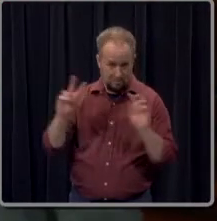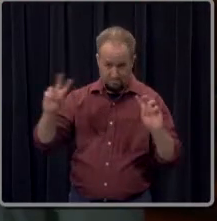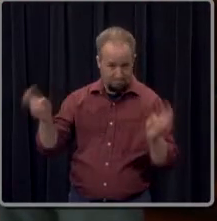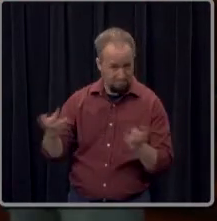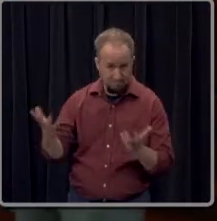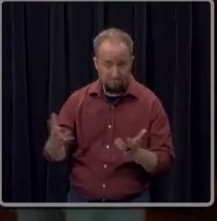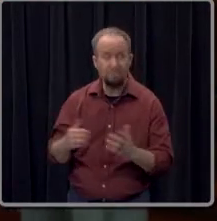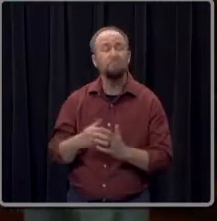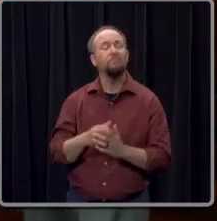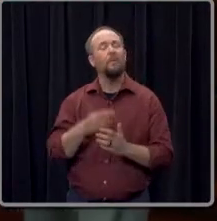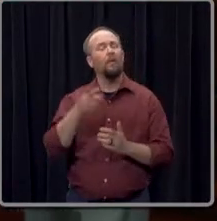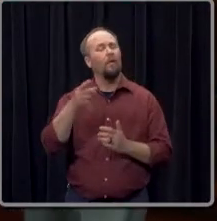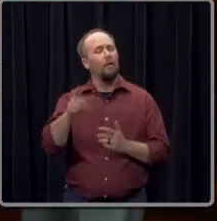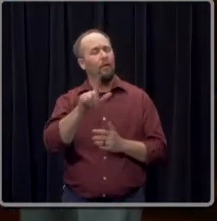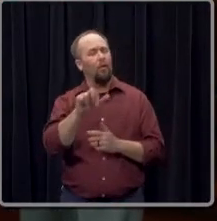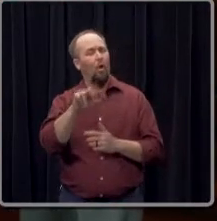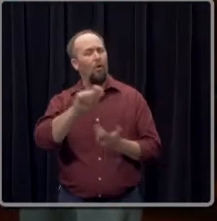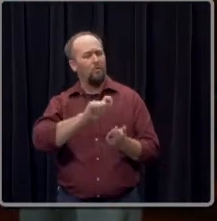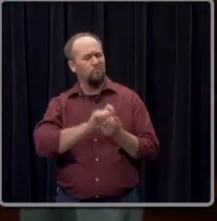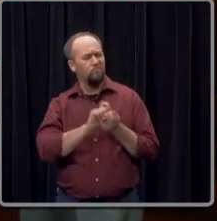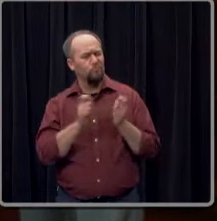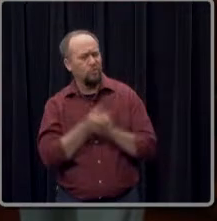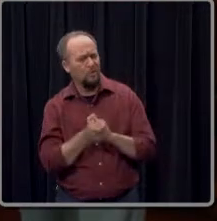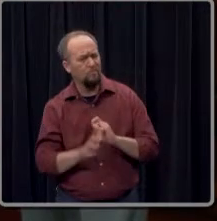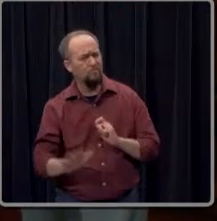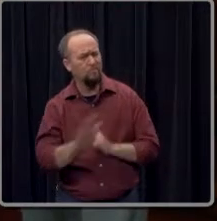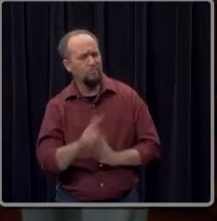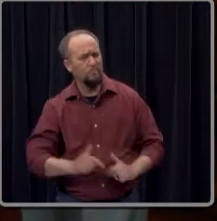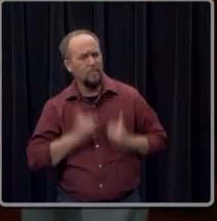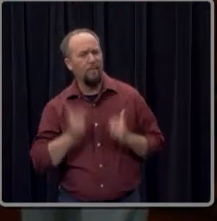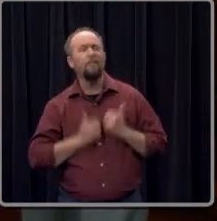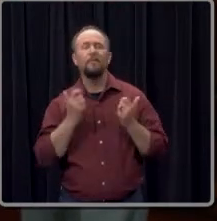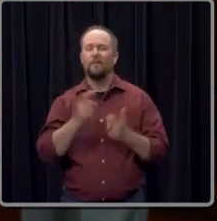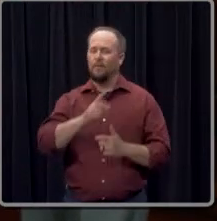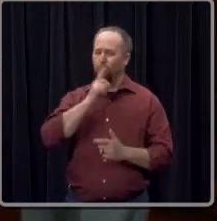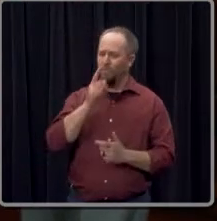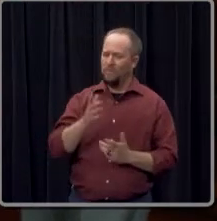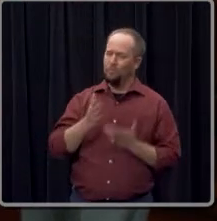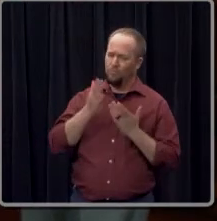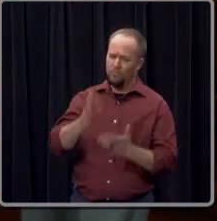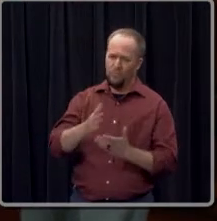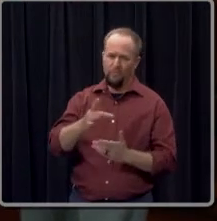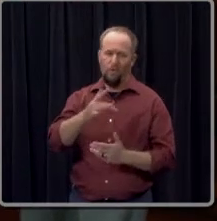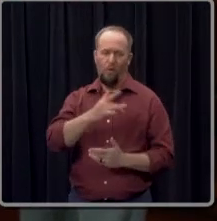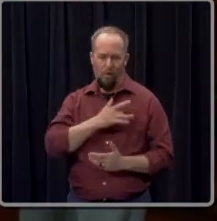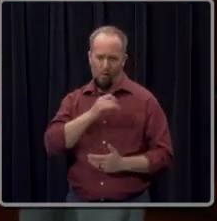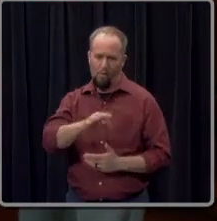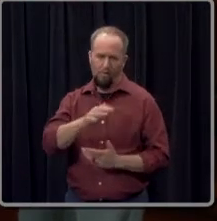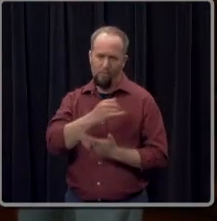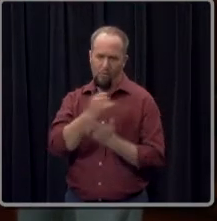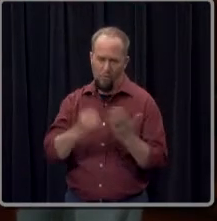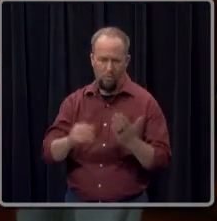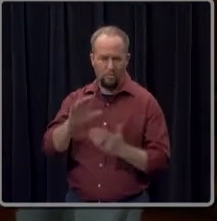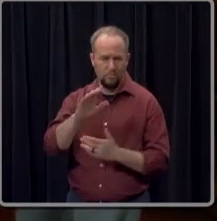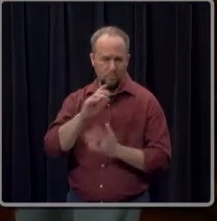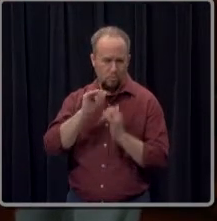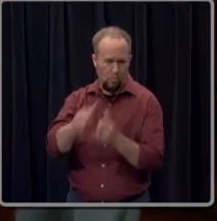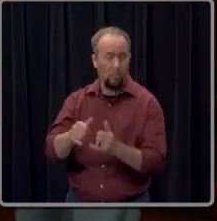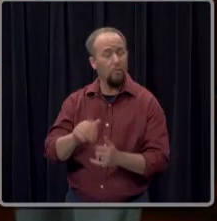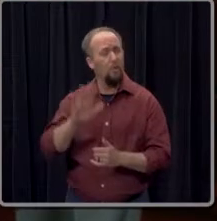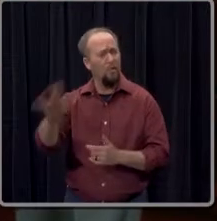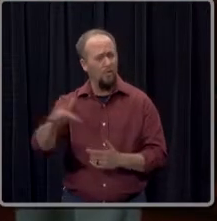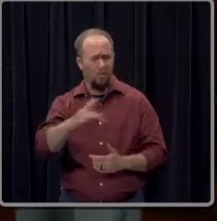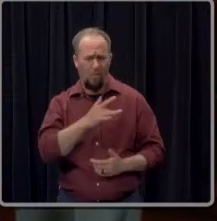said, "Laura changes lives and is deserving of the Heart of the Arts Award. She pours her heart and her soul into her work,